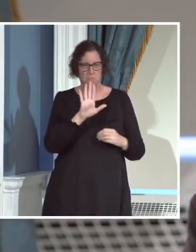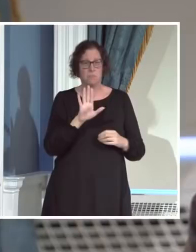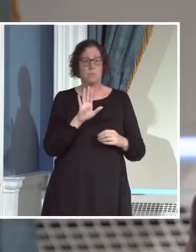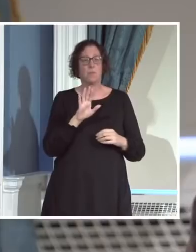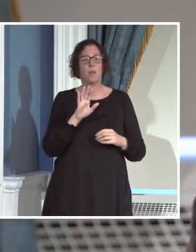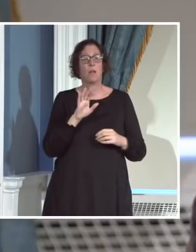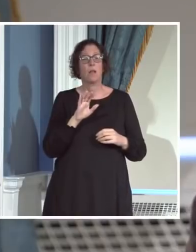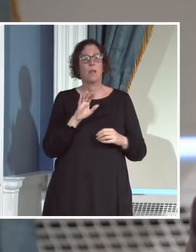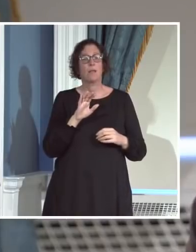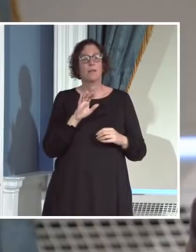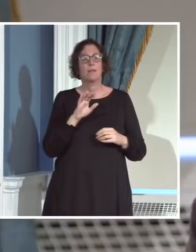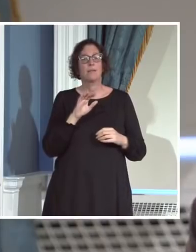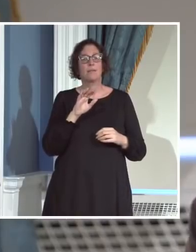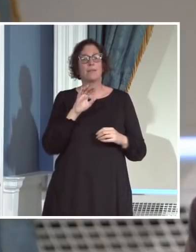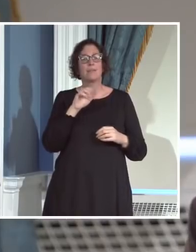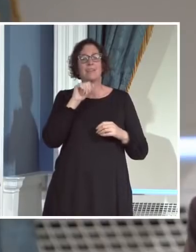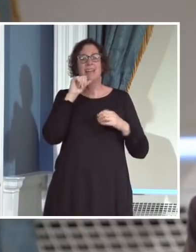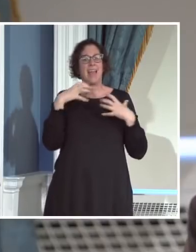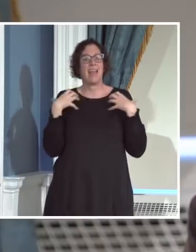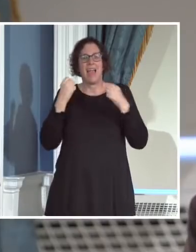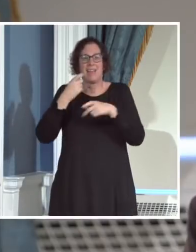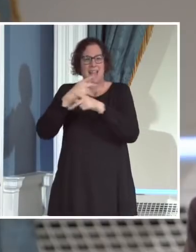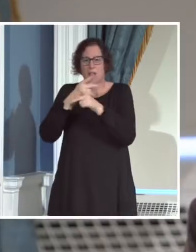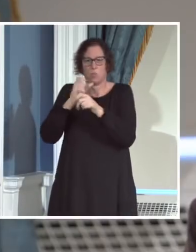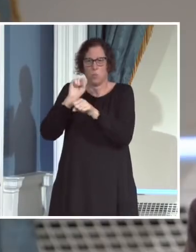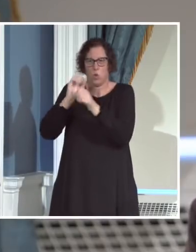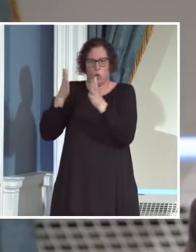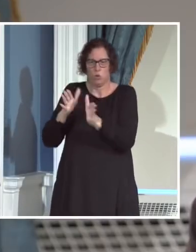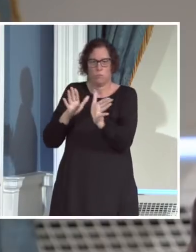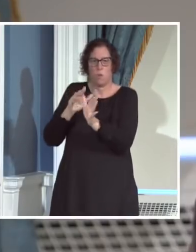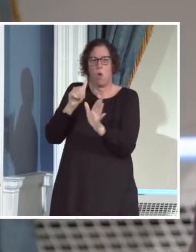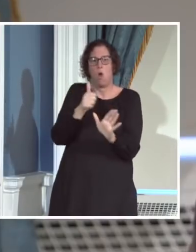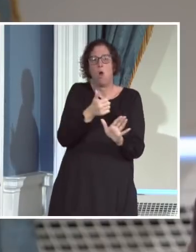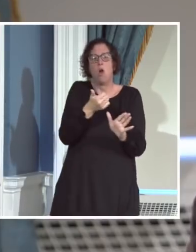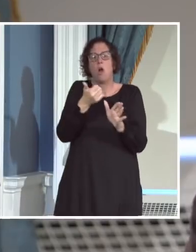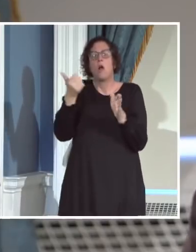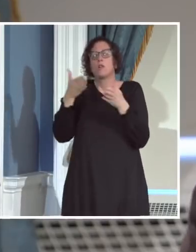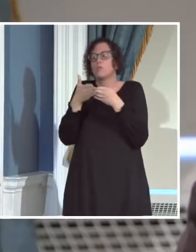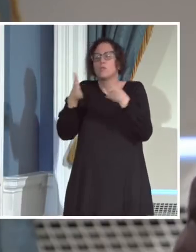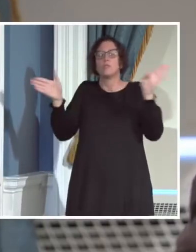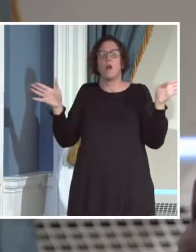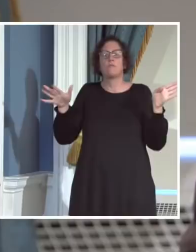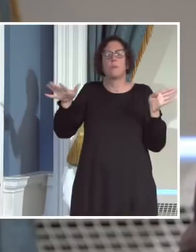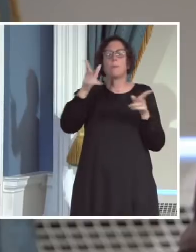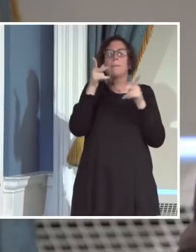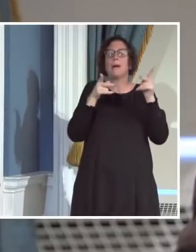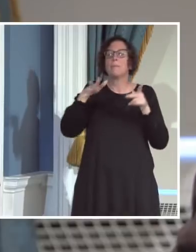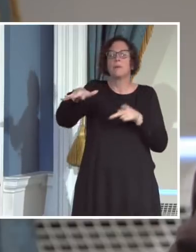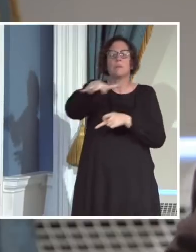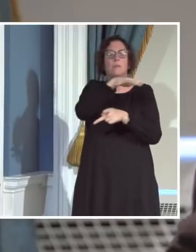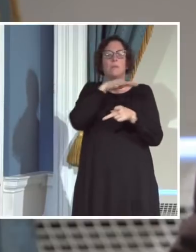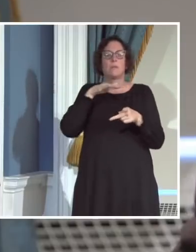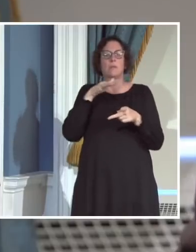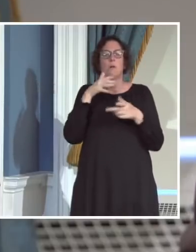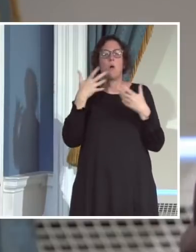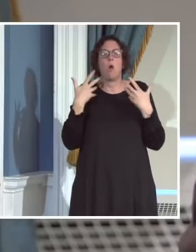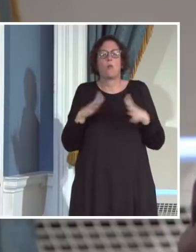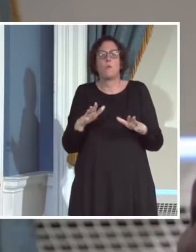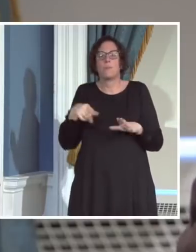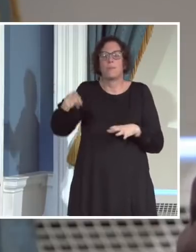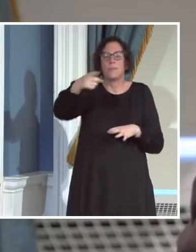are seeking a test, then they're going to be leaving their home, they're going to be going out, they're going to go to another